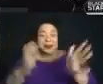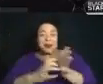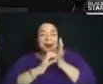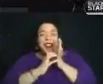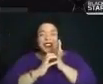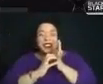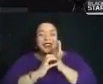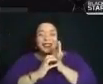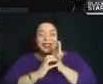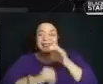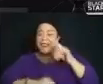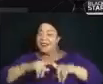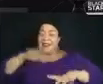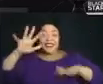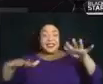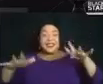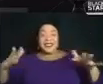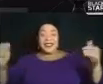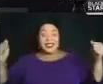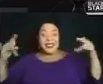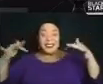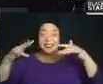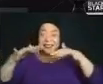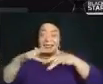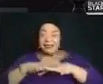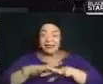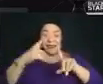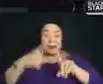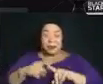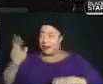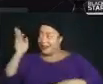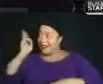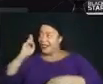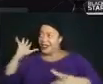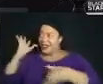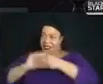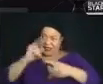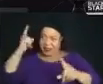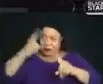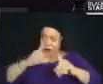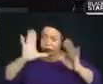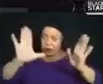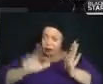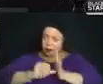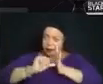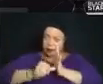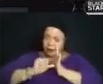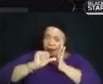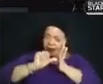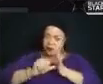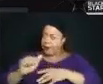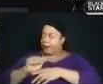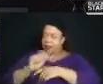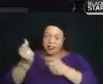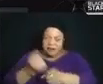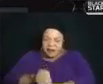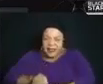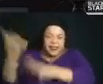to exorcise the demons of greed and hate and racism in our